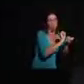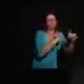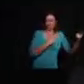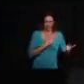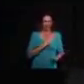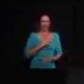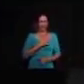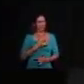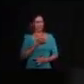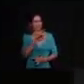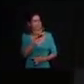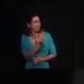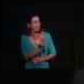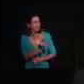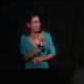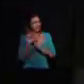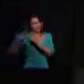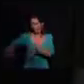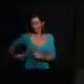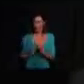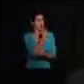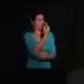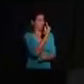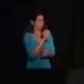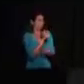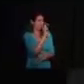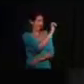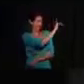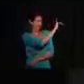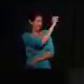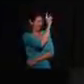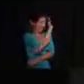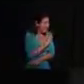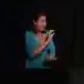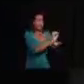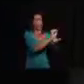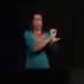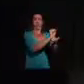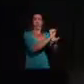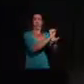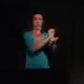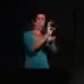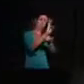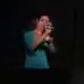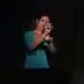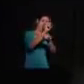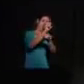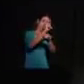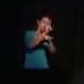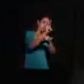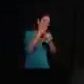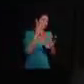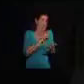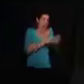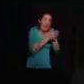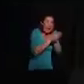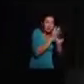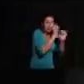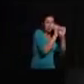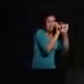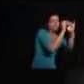of. I've never had a day's work because I've always been very passionate and happy about everything that I've ever done. And so it seems to me